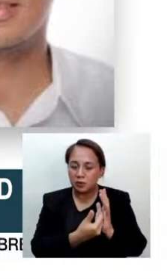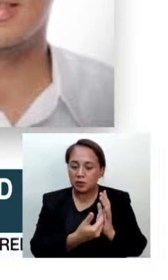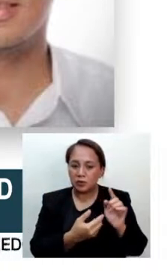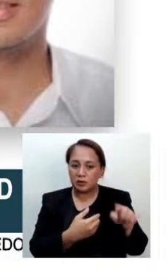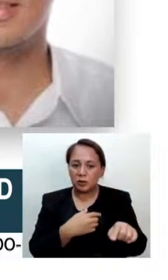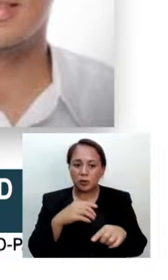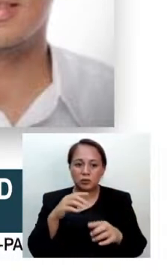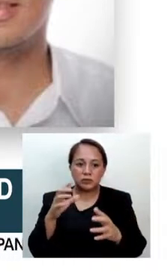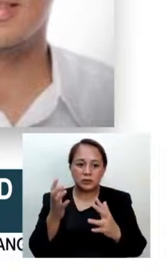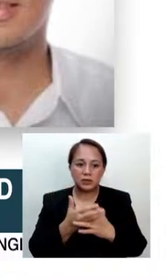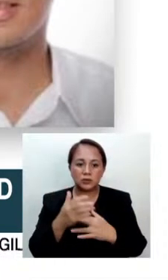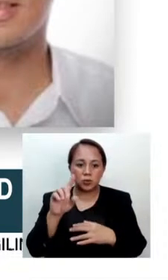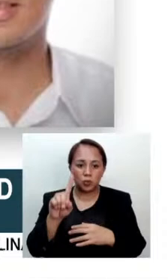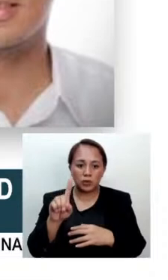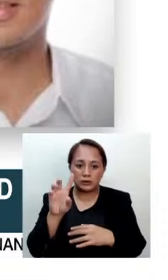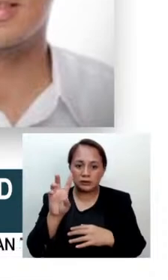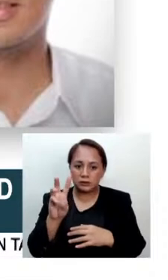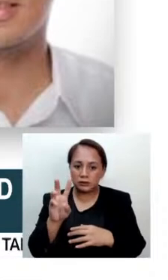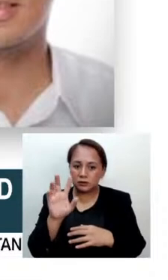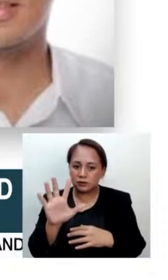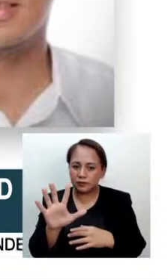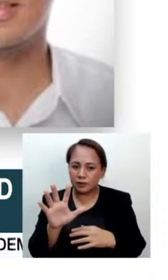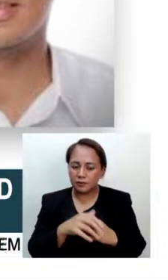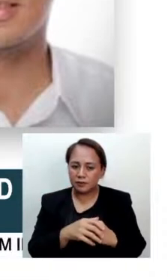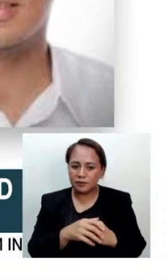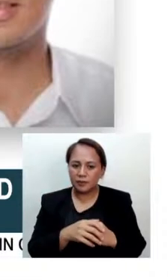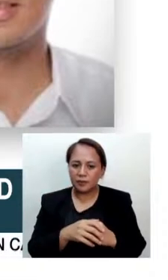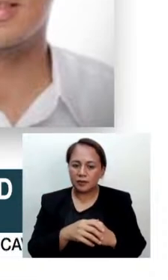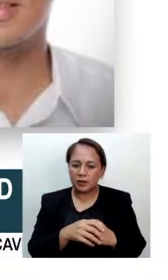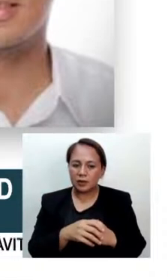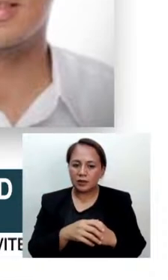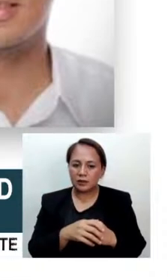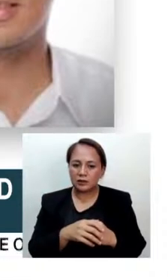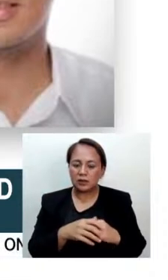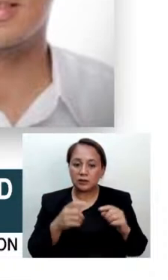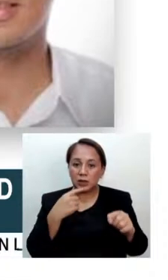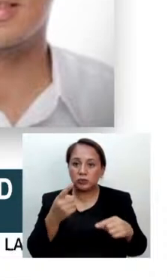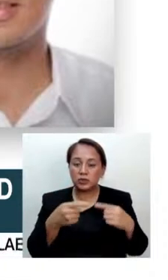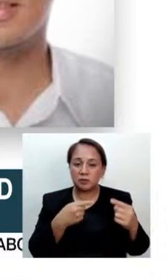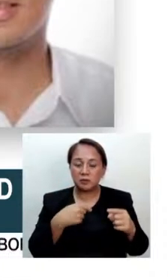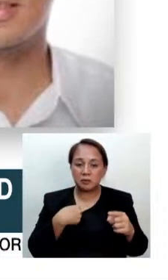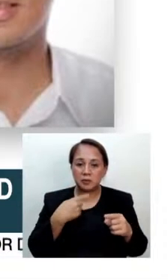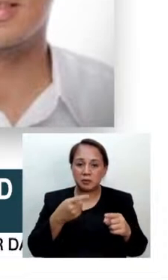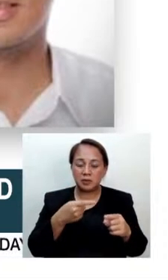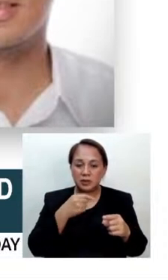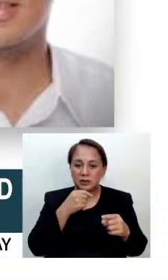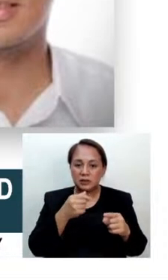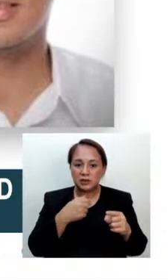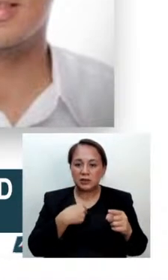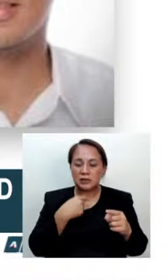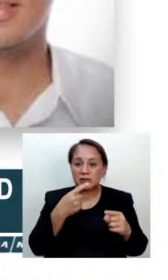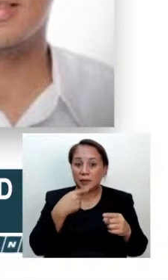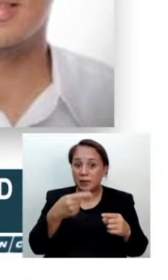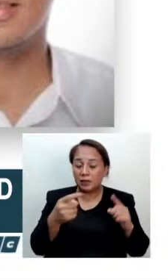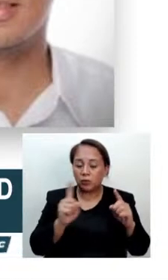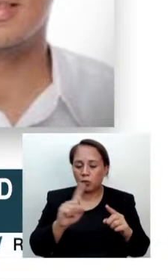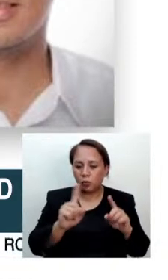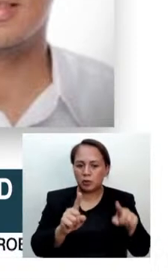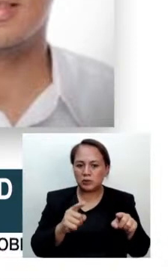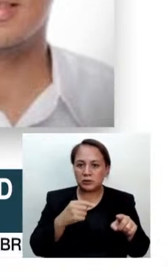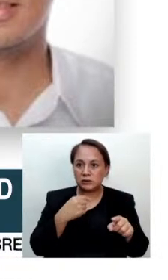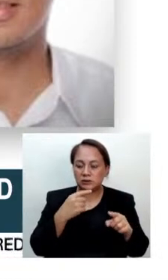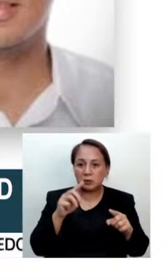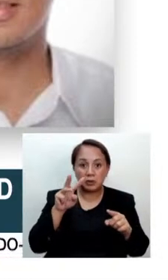165 was not granted has now recanted. So are they now considering their previous